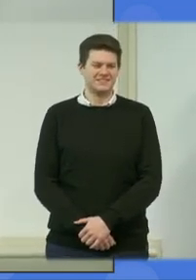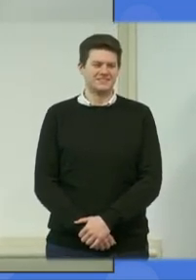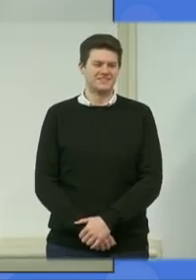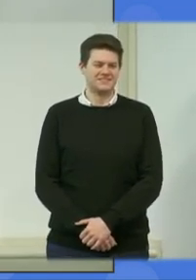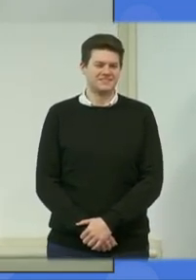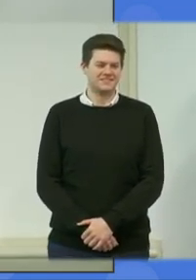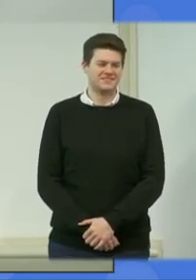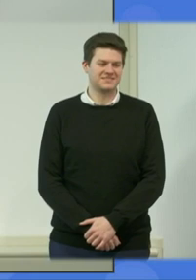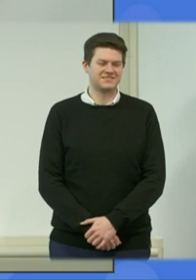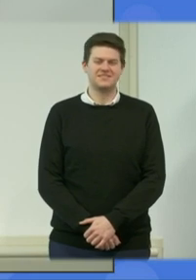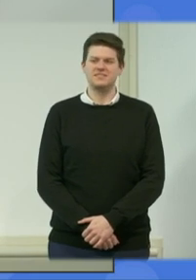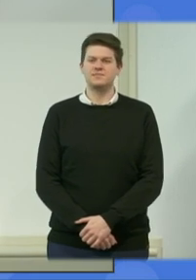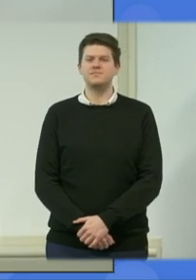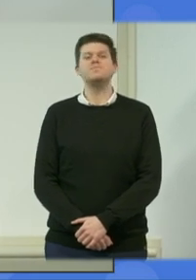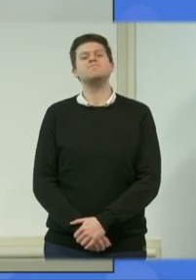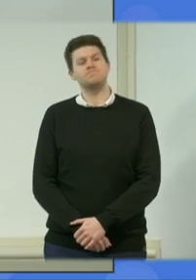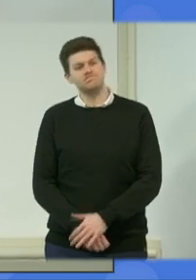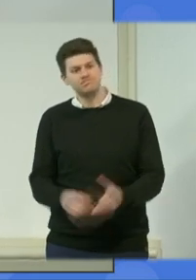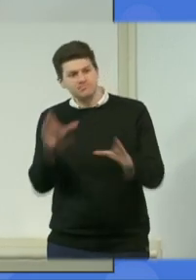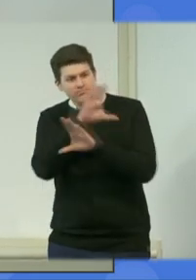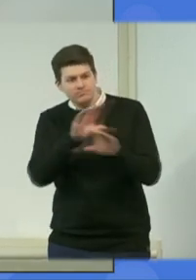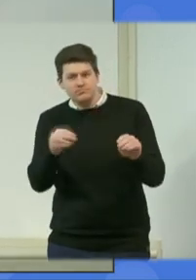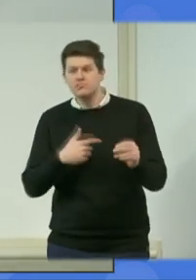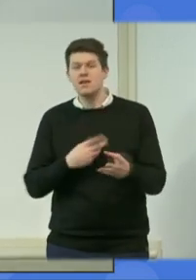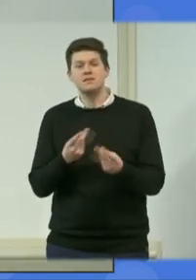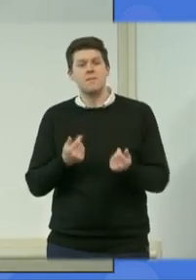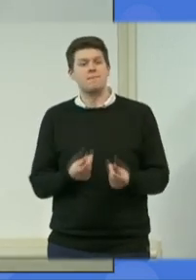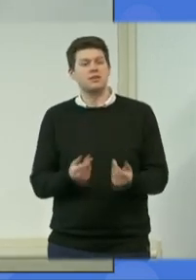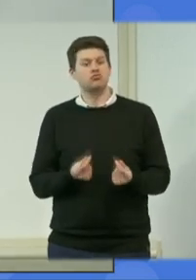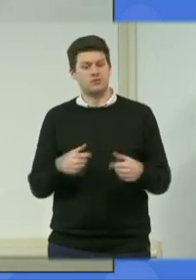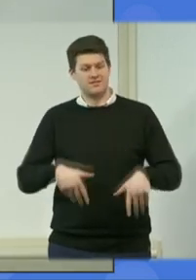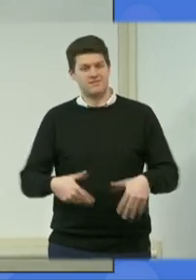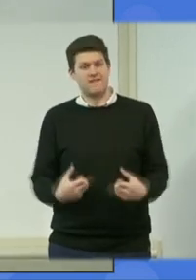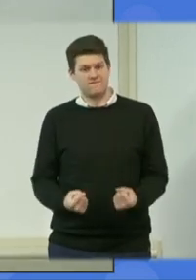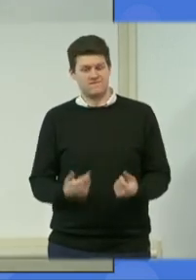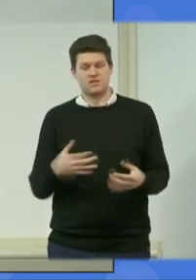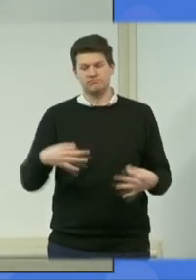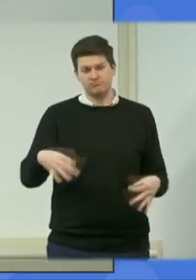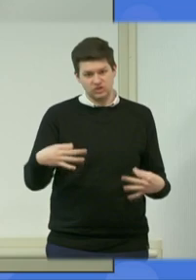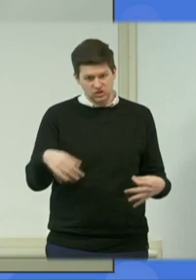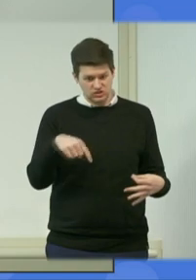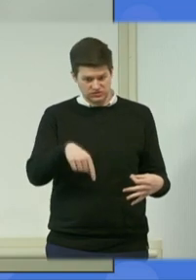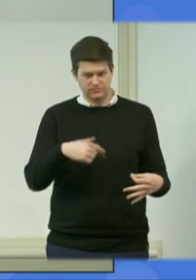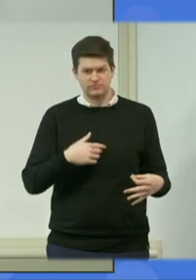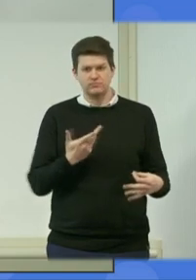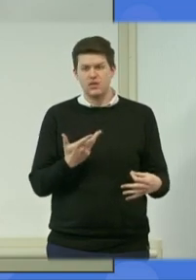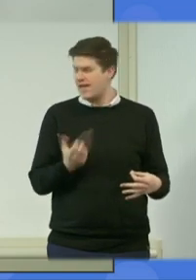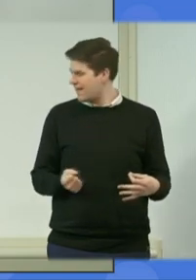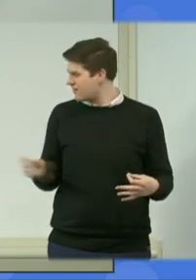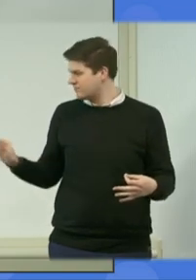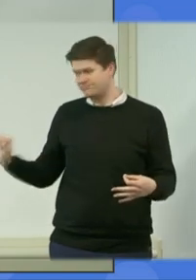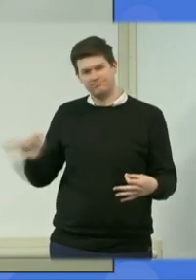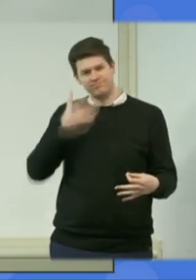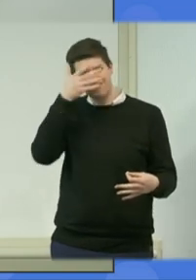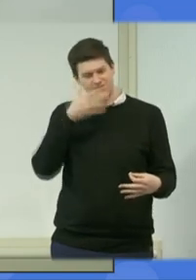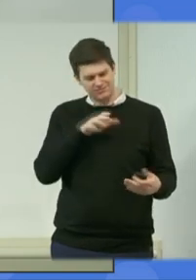materials that you've brought with you into this room are. So you have your speaker sheets. So they're the sheets with the little faces of the speakers on them. And